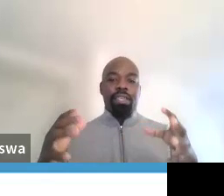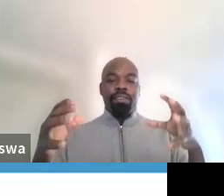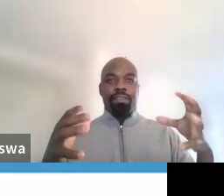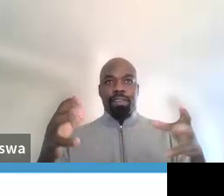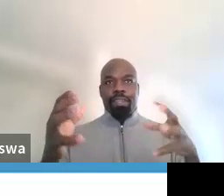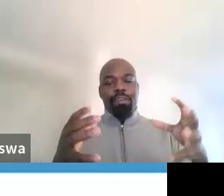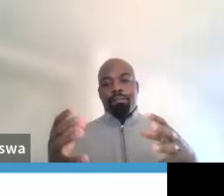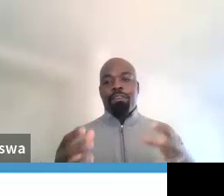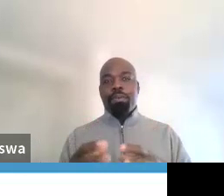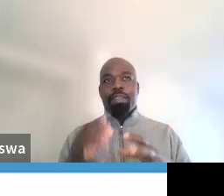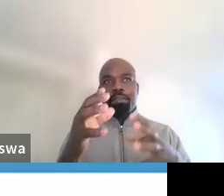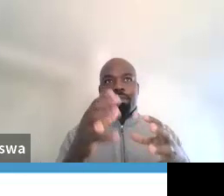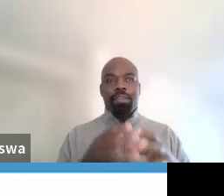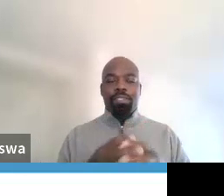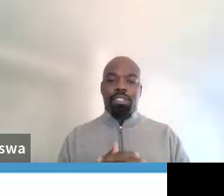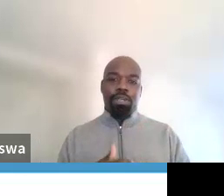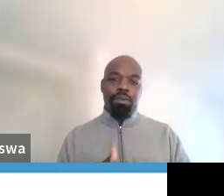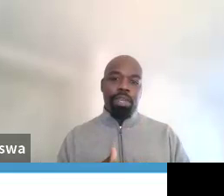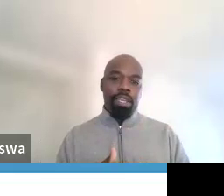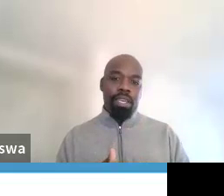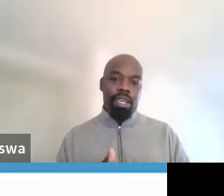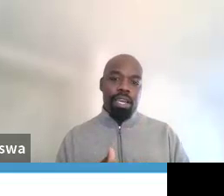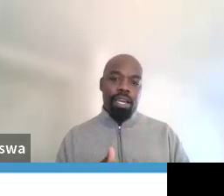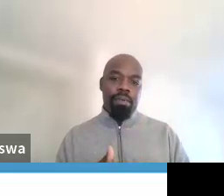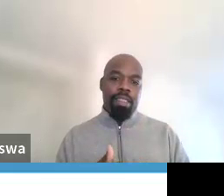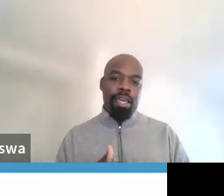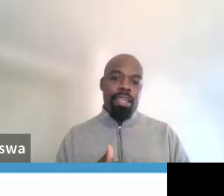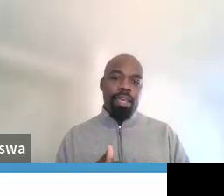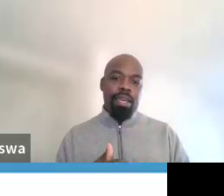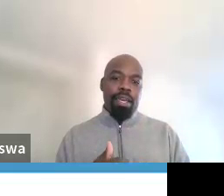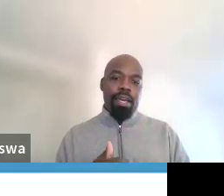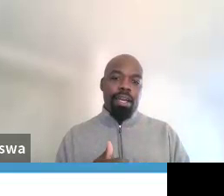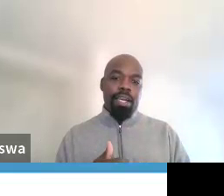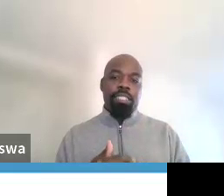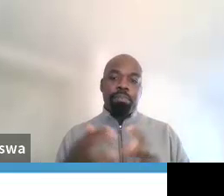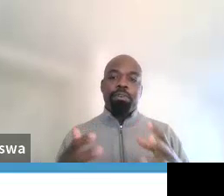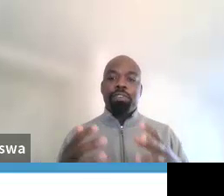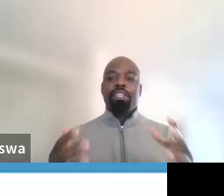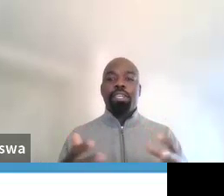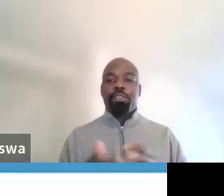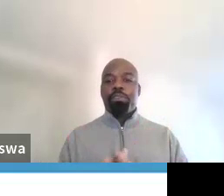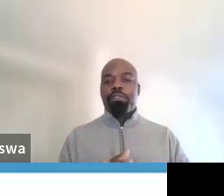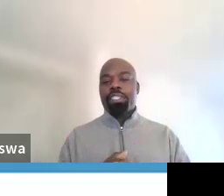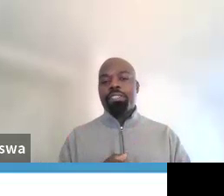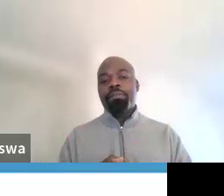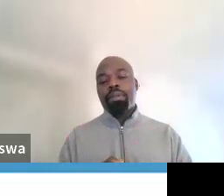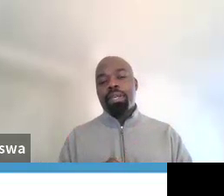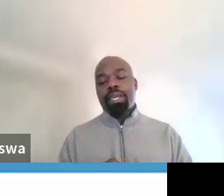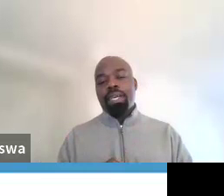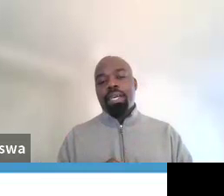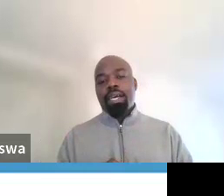using this format that you see on the screen that has proven to be